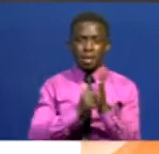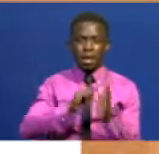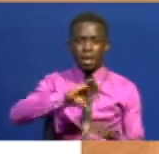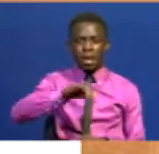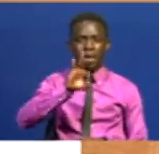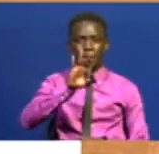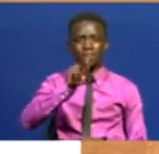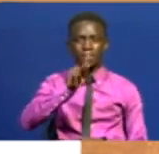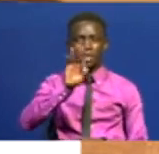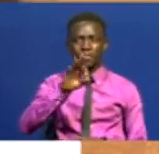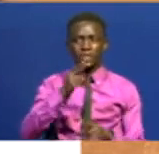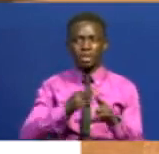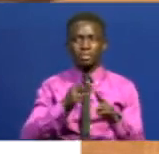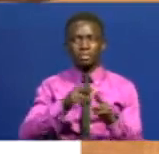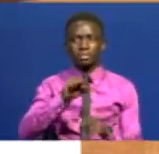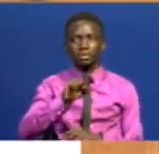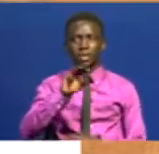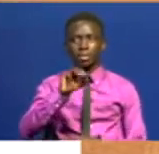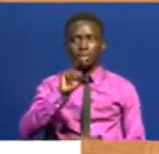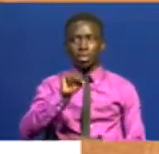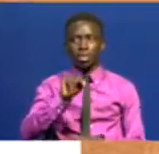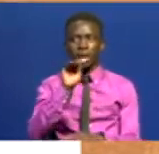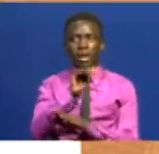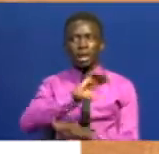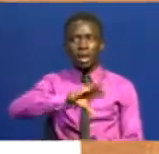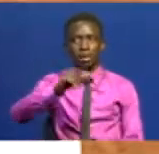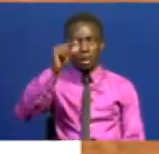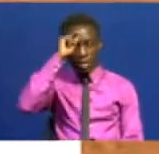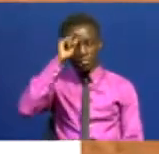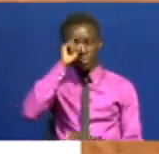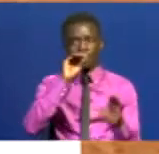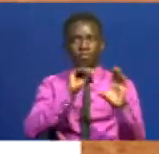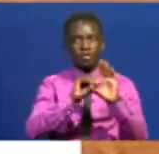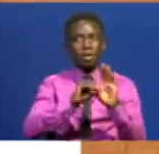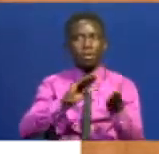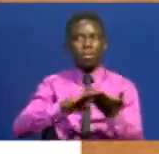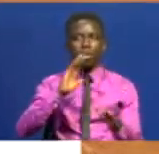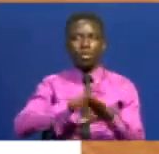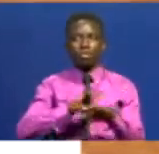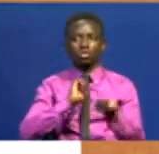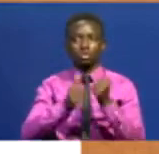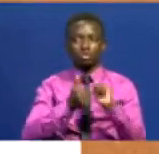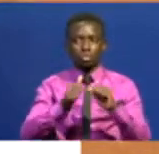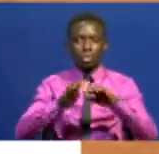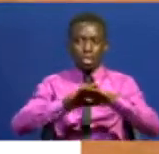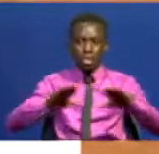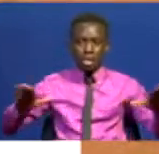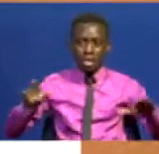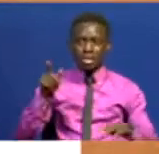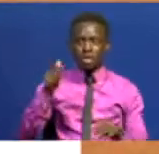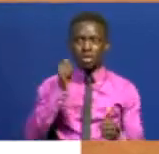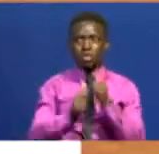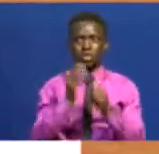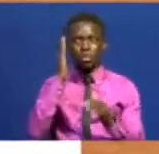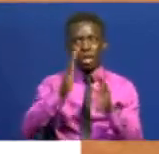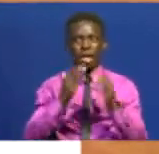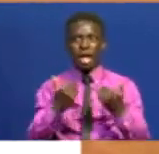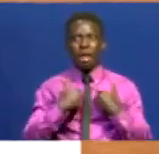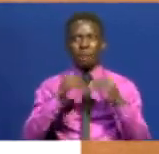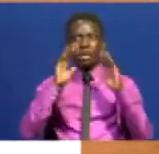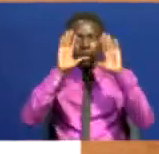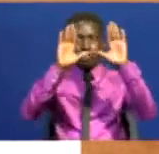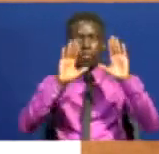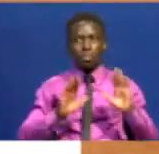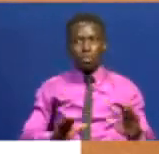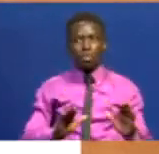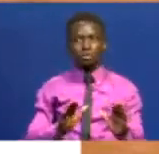Samuel Mongela called on the county governments to invest more in sports grounds that will in turn play a vital role in talent